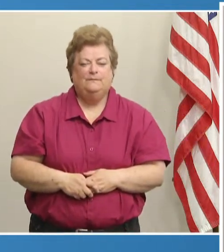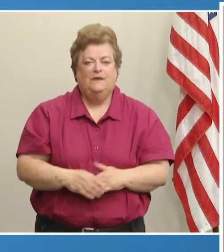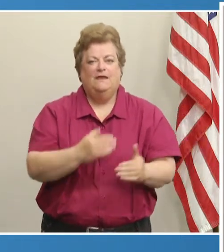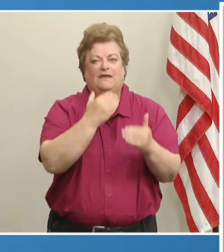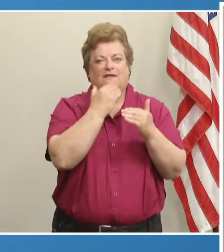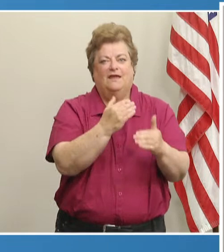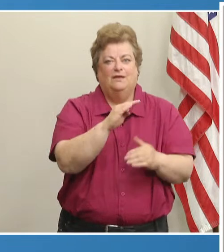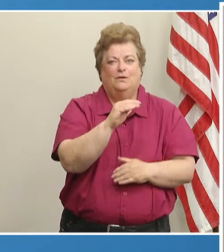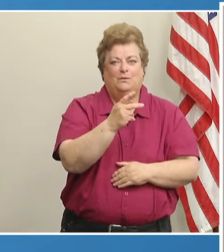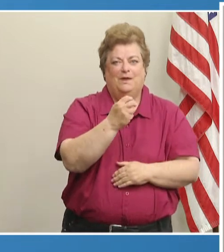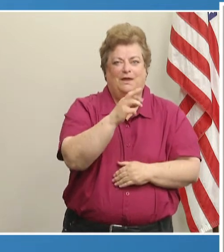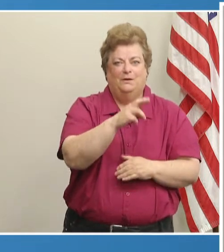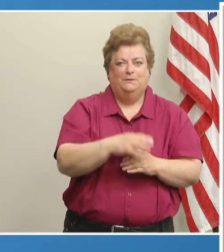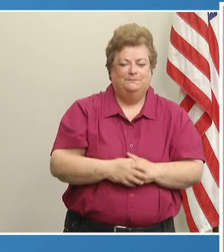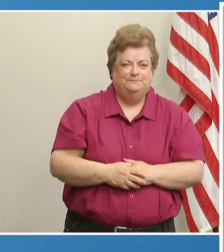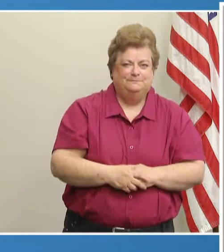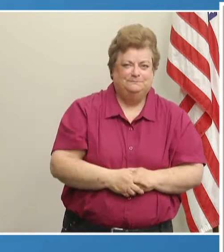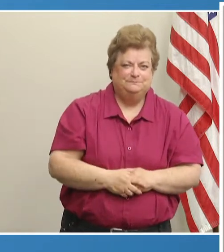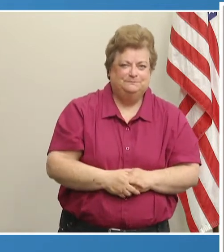Thank you, Mayor.